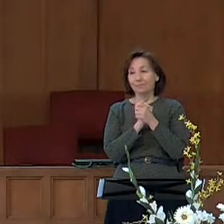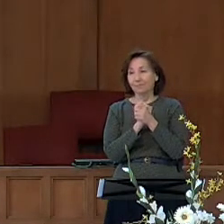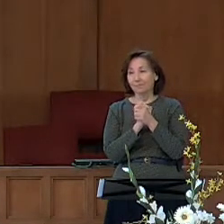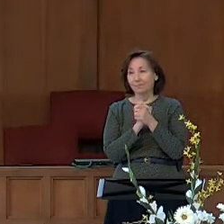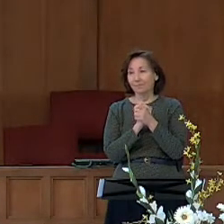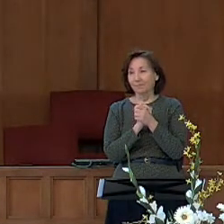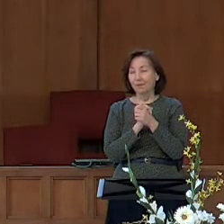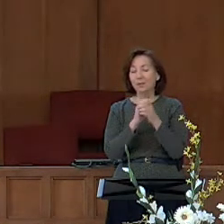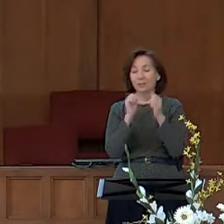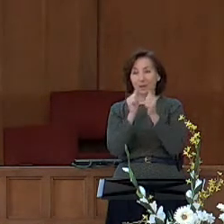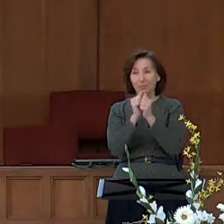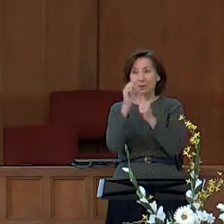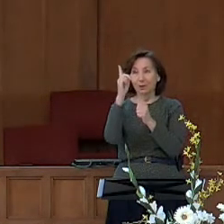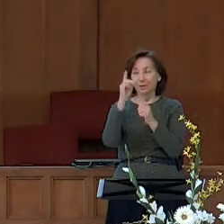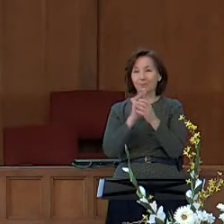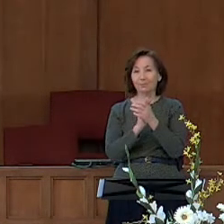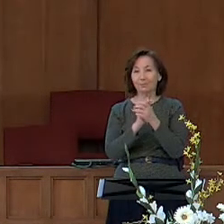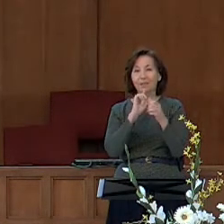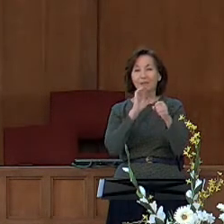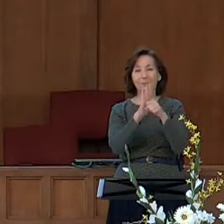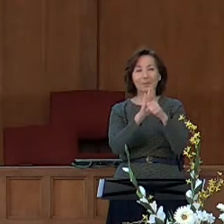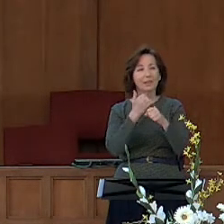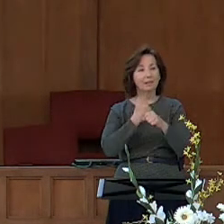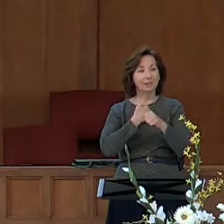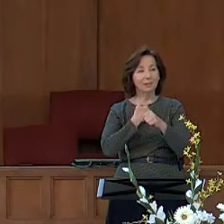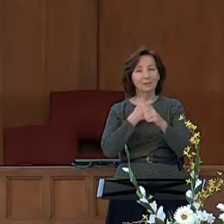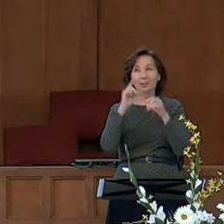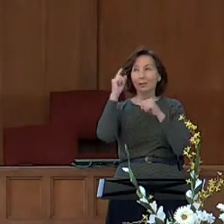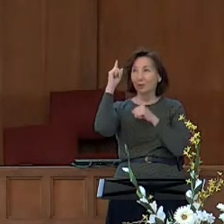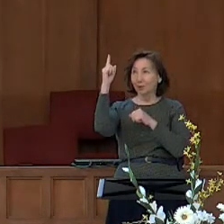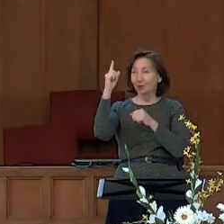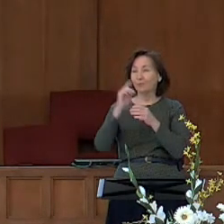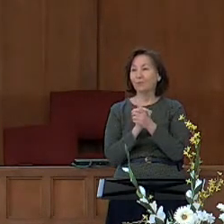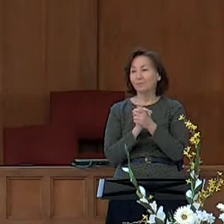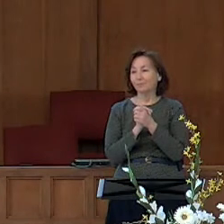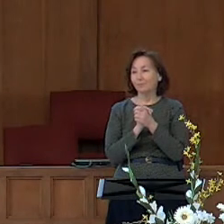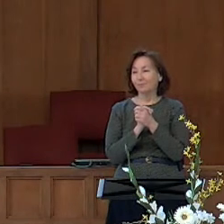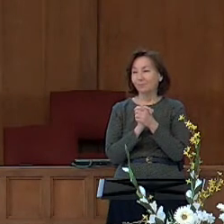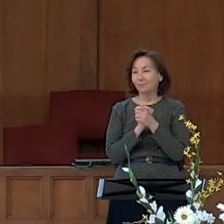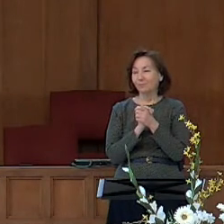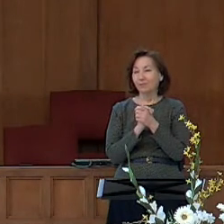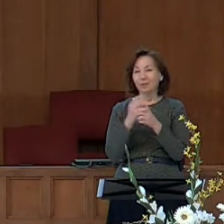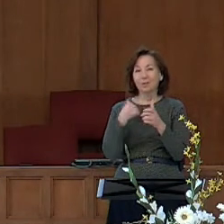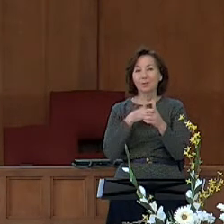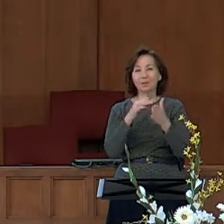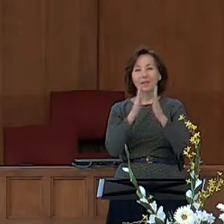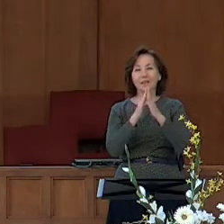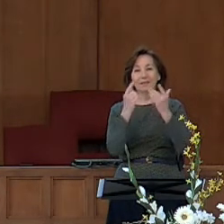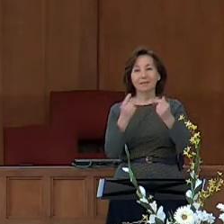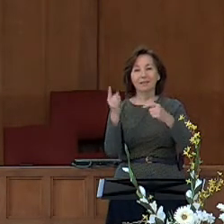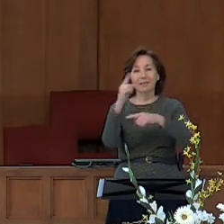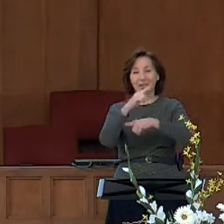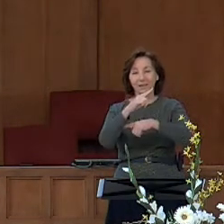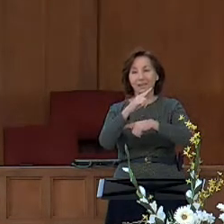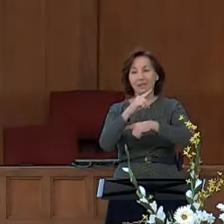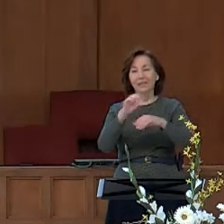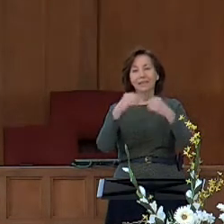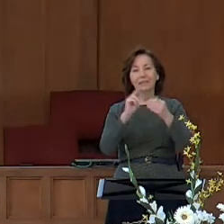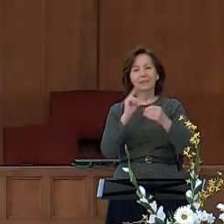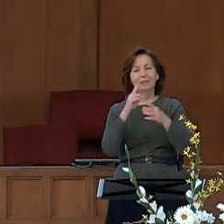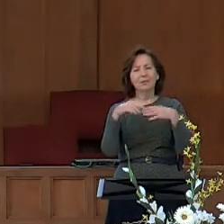to being with you, committing ourselves to you. And so we ask today, give us the